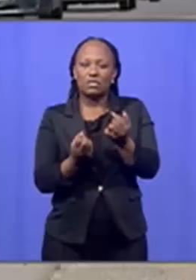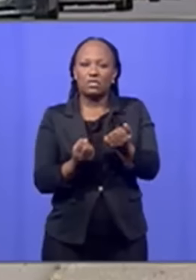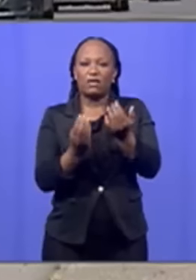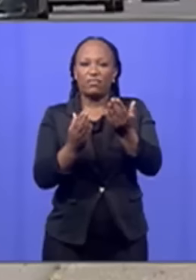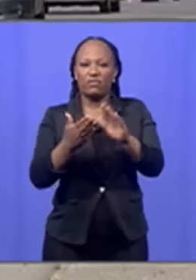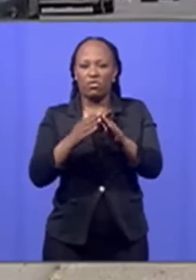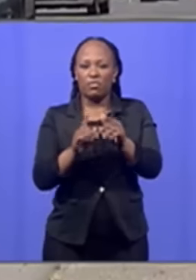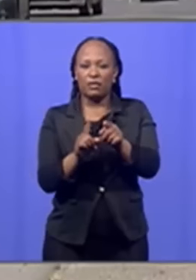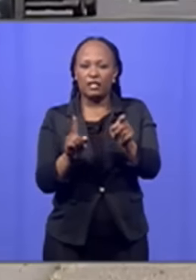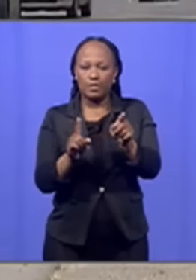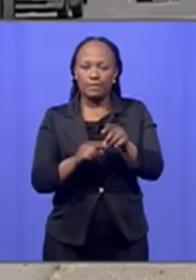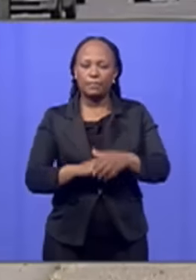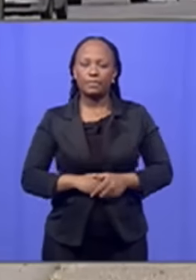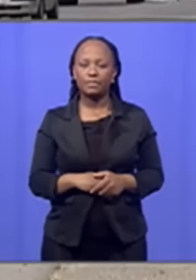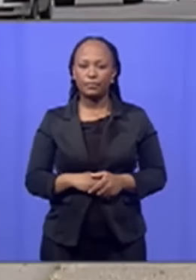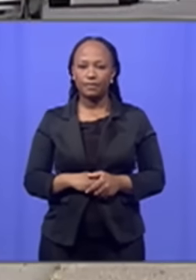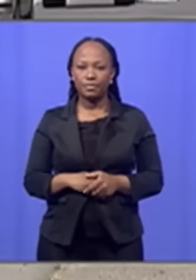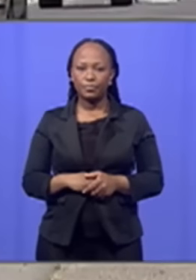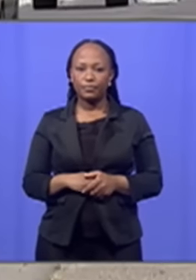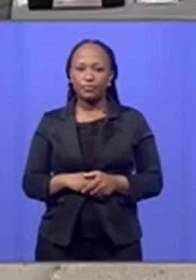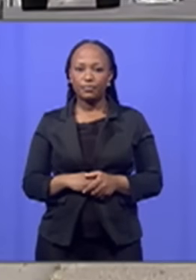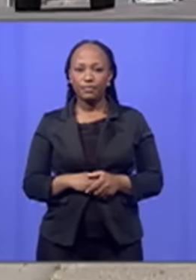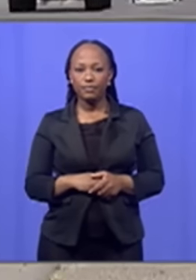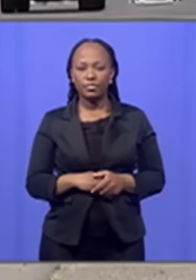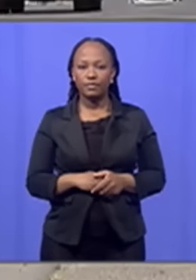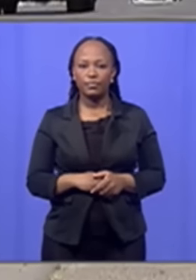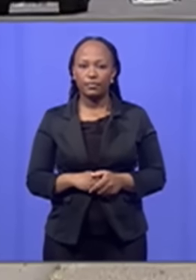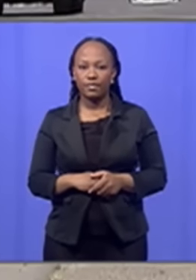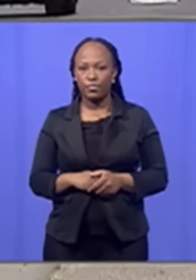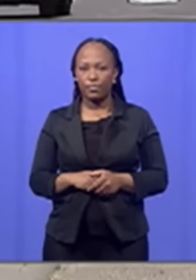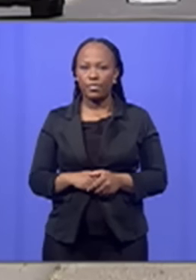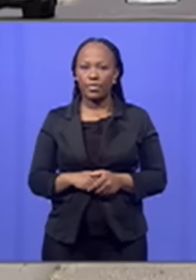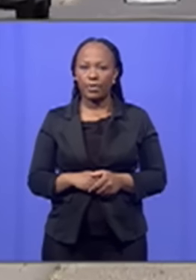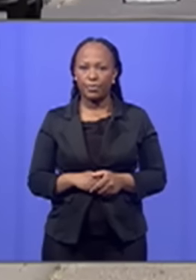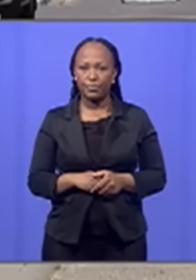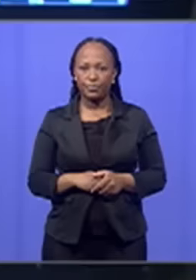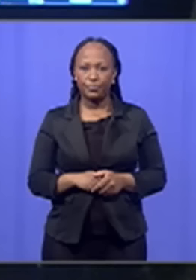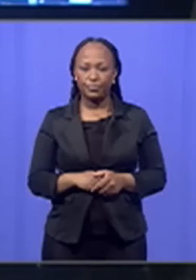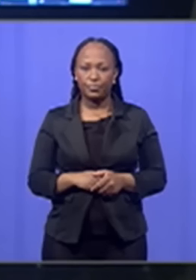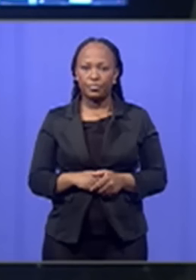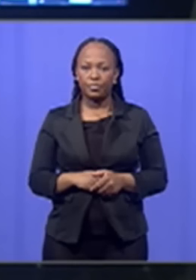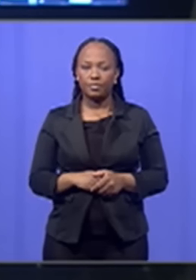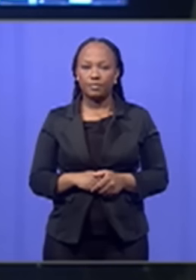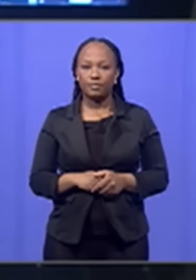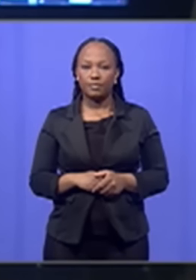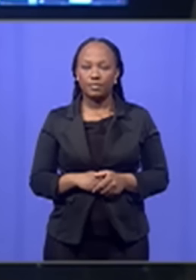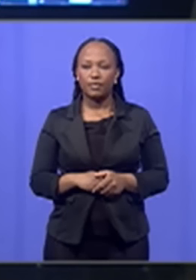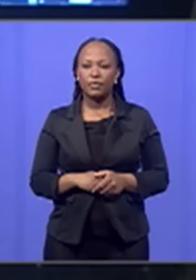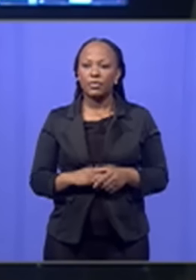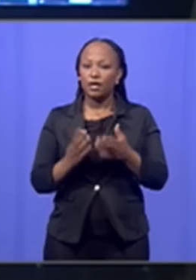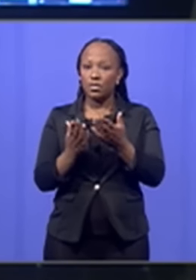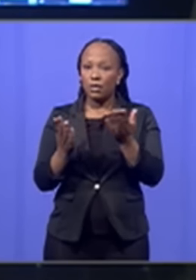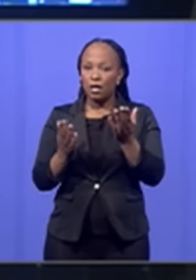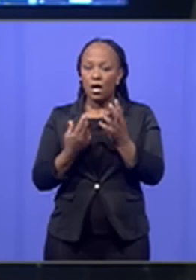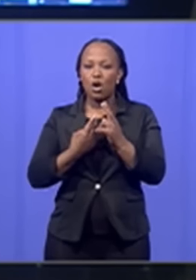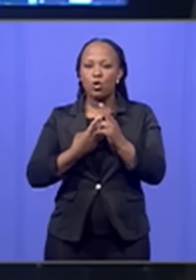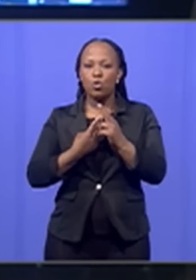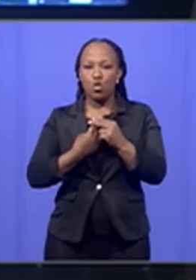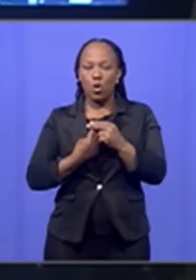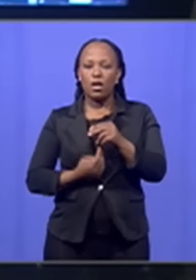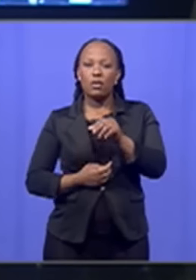setšhabeng. Ishmael Modiba, ditaba tša SABC, Bloemfontein. Ho sa le jwalo union ya